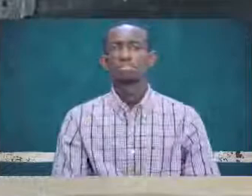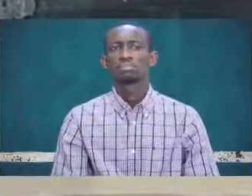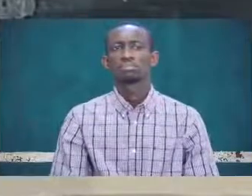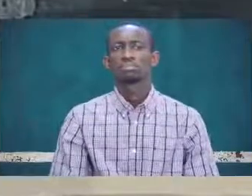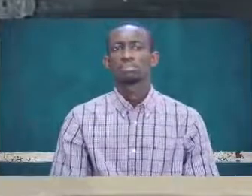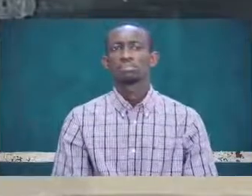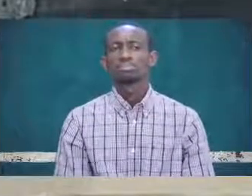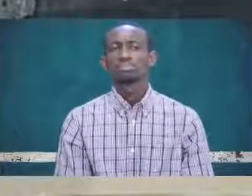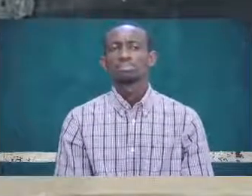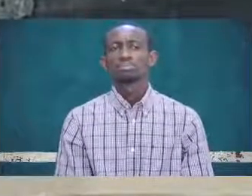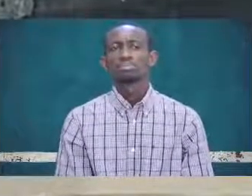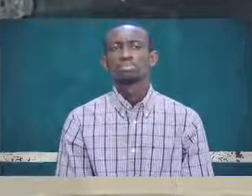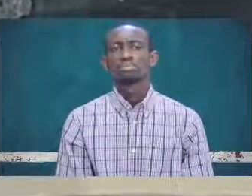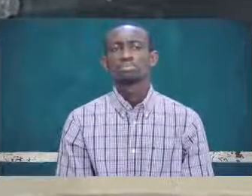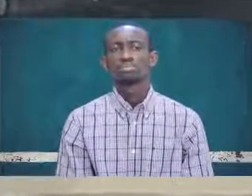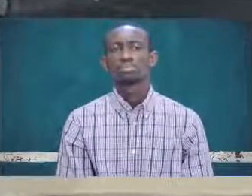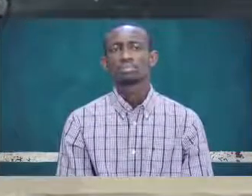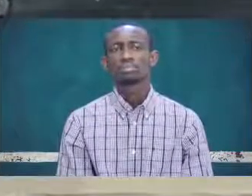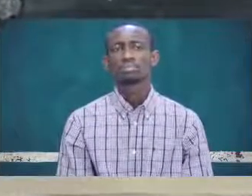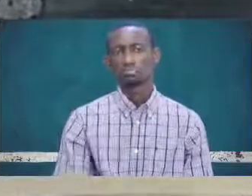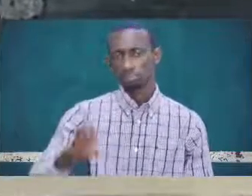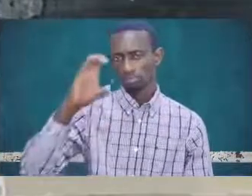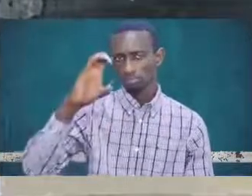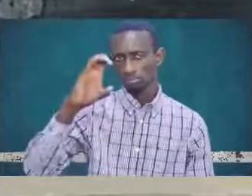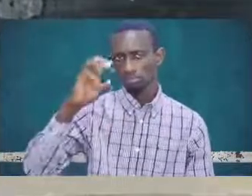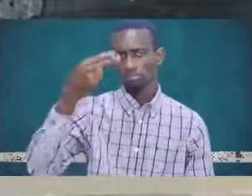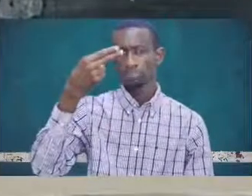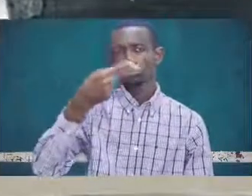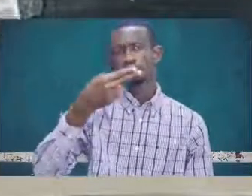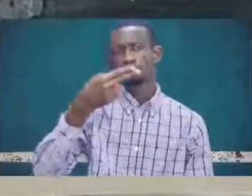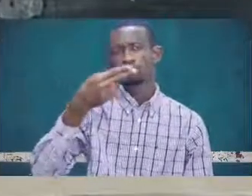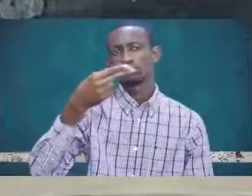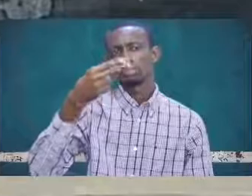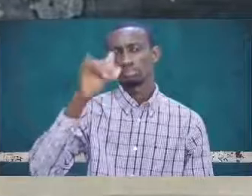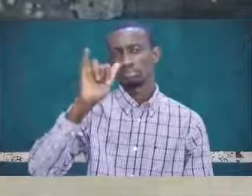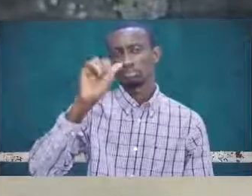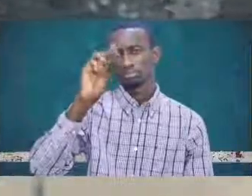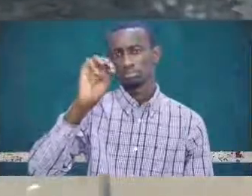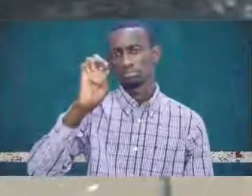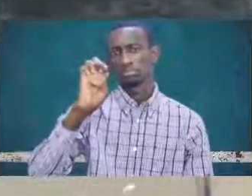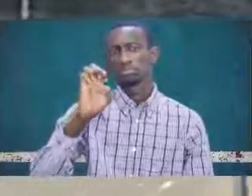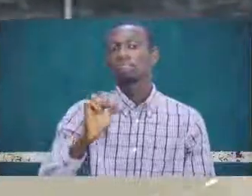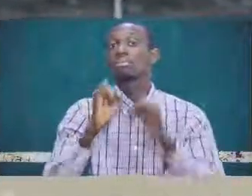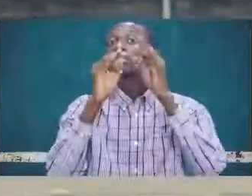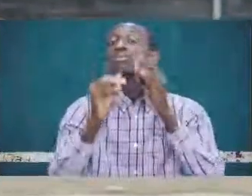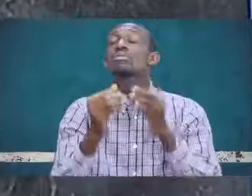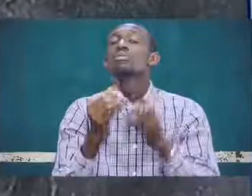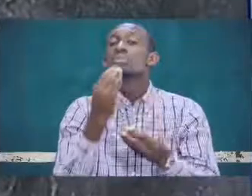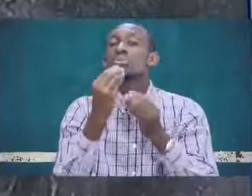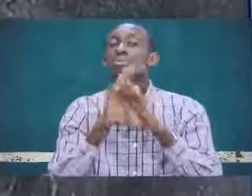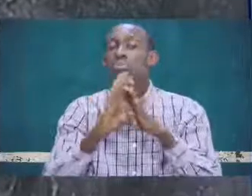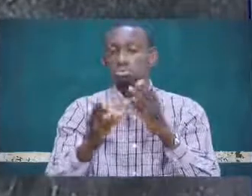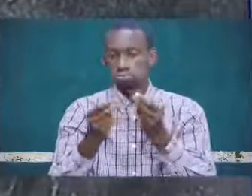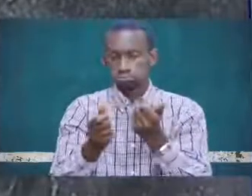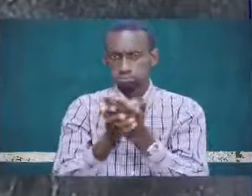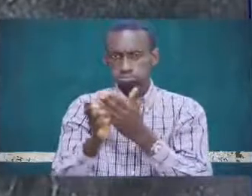chyma. If I say chyma, it's supposed to be after being broken down, what you're going to be found in the stomach, it is called the chyma. Then I